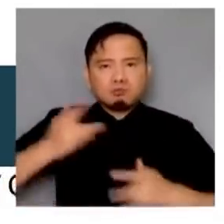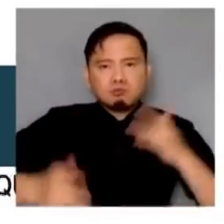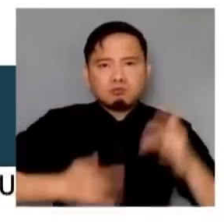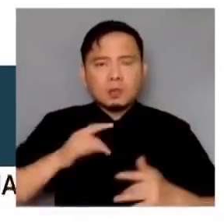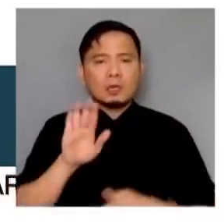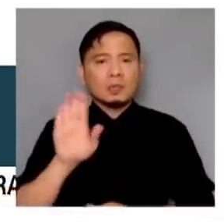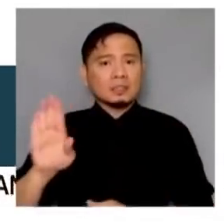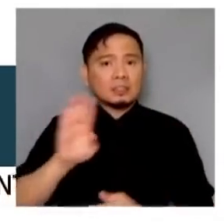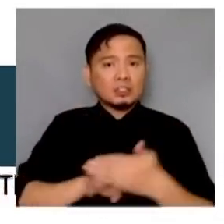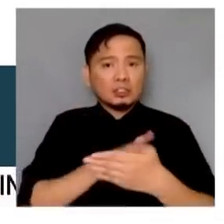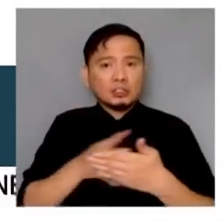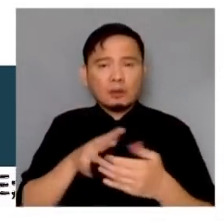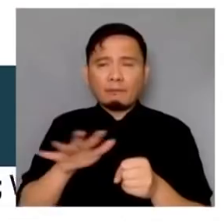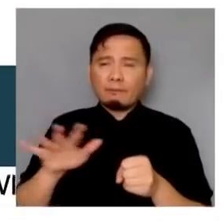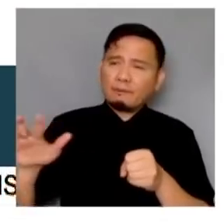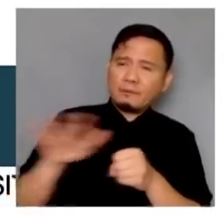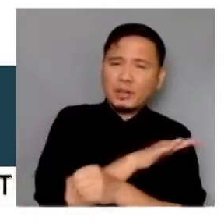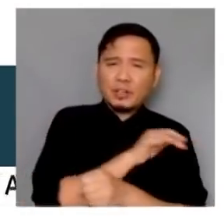niya.